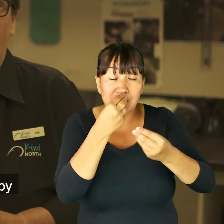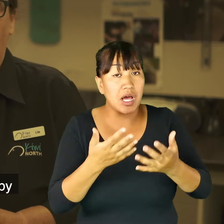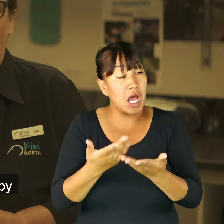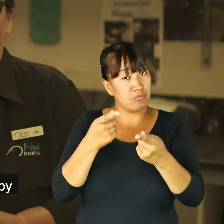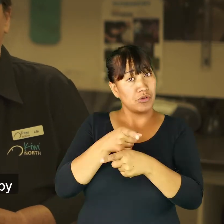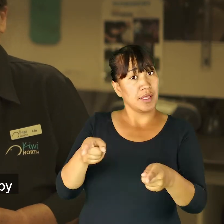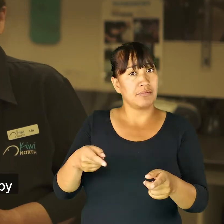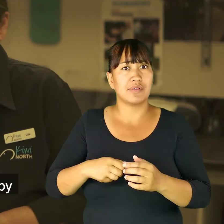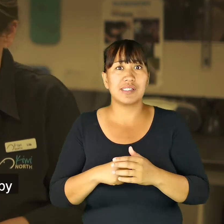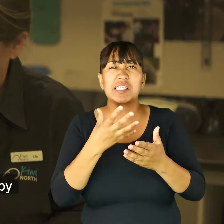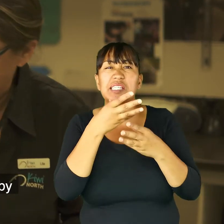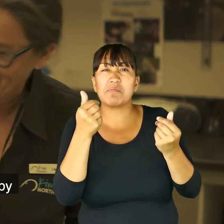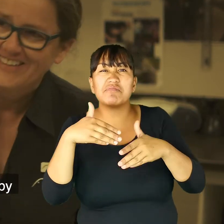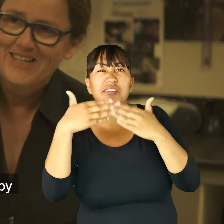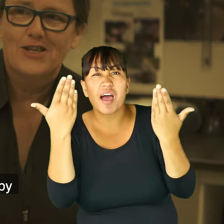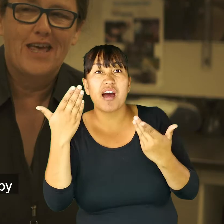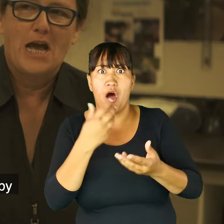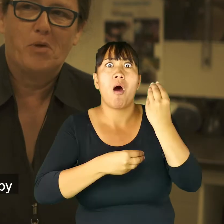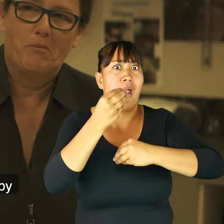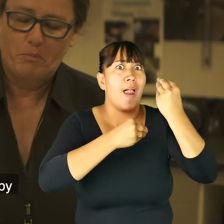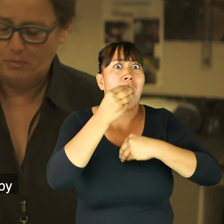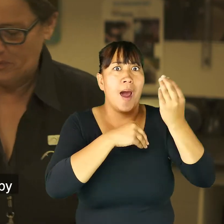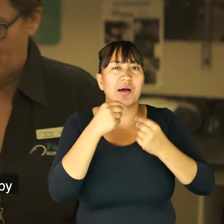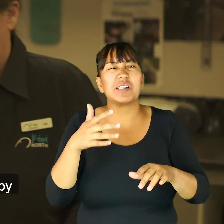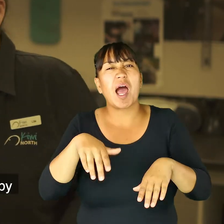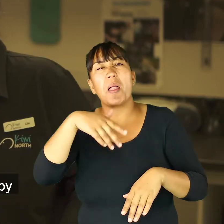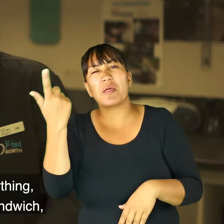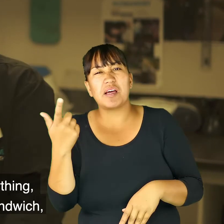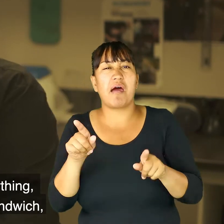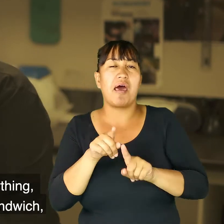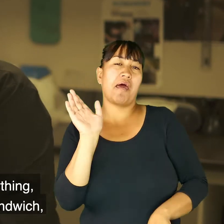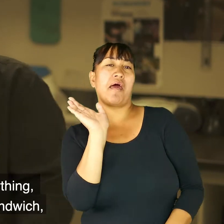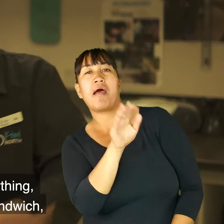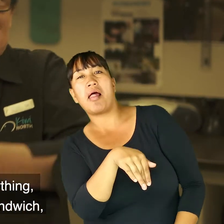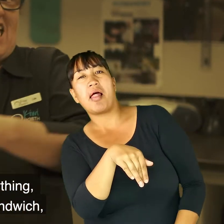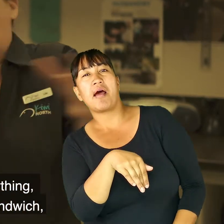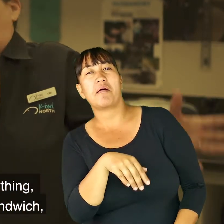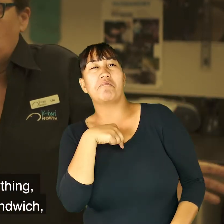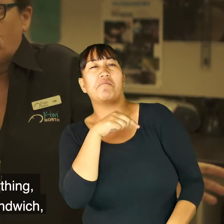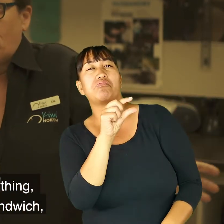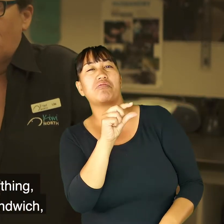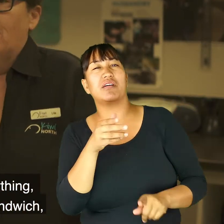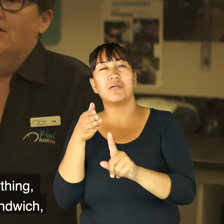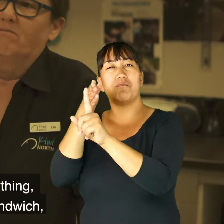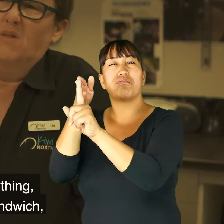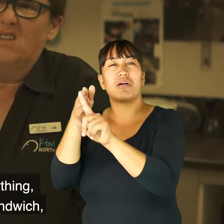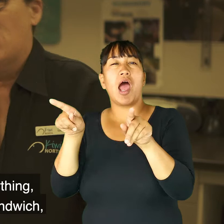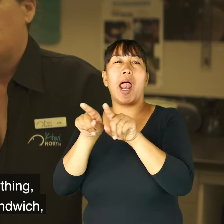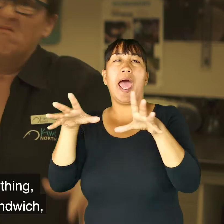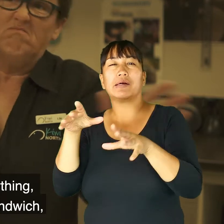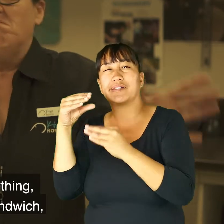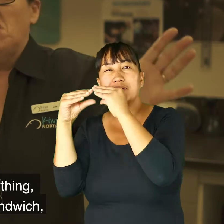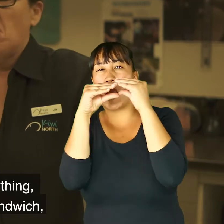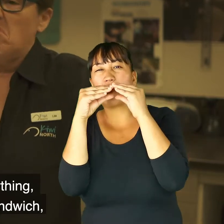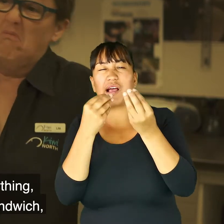much effort required to find it. So they're happy. But some days they will eat everything. Other